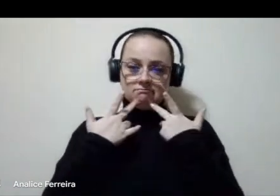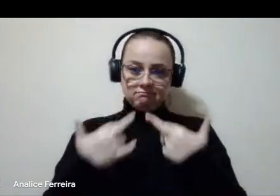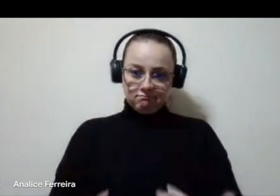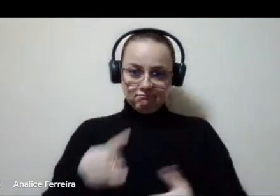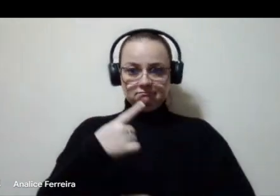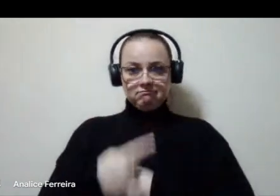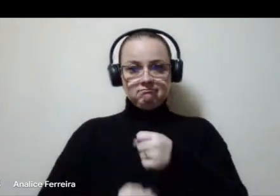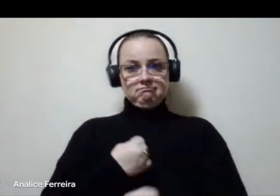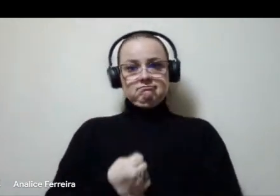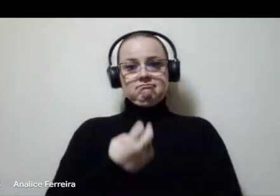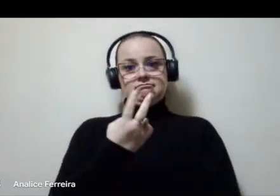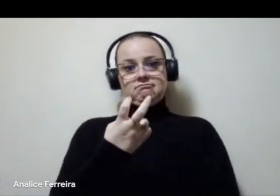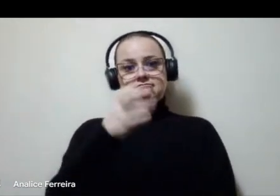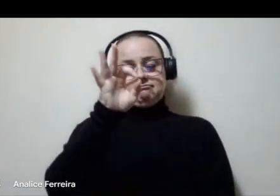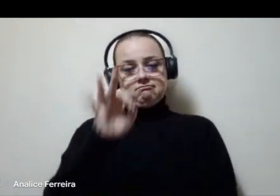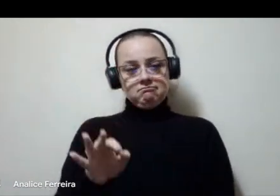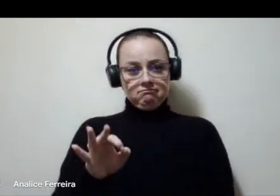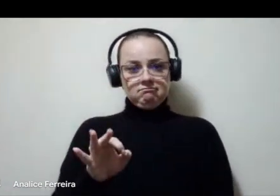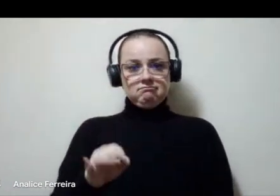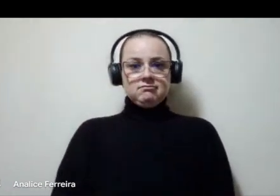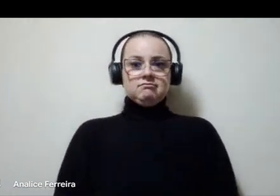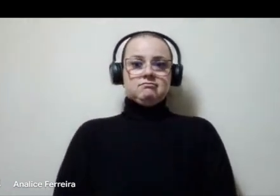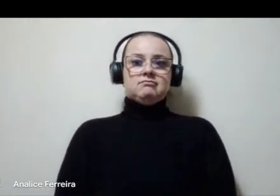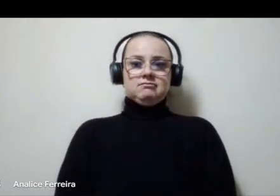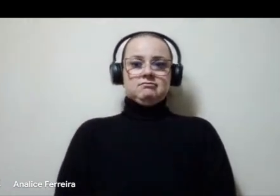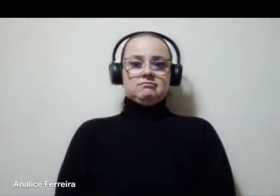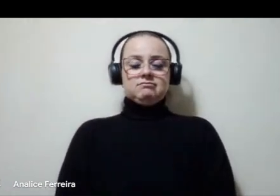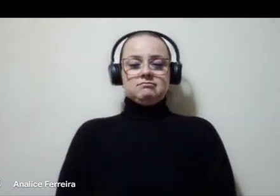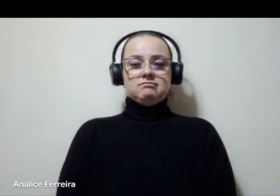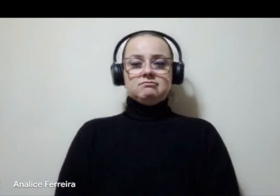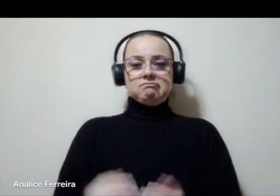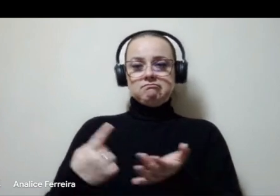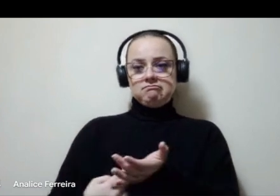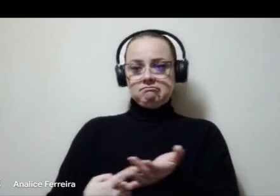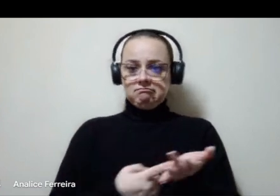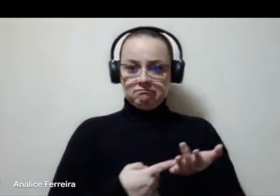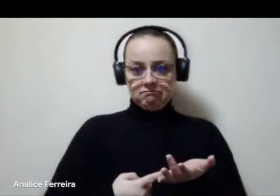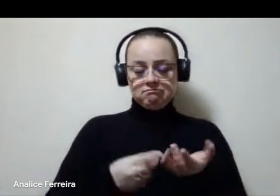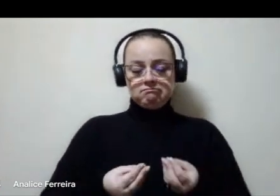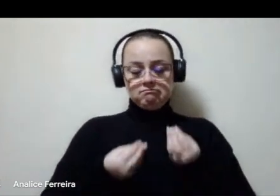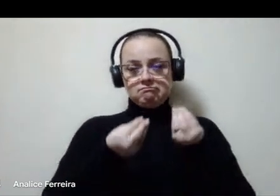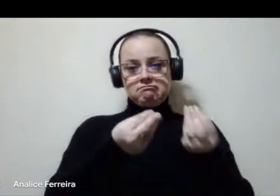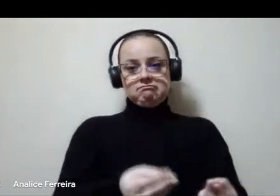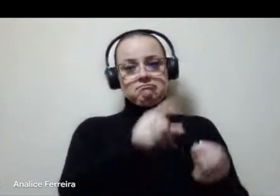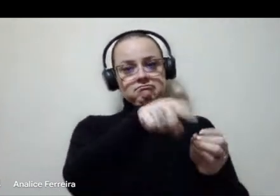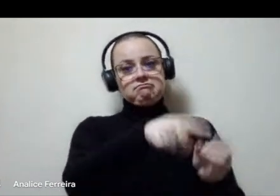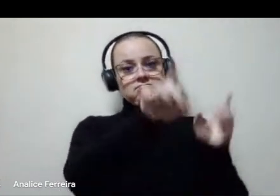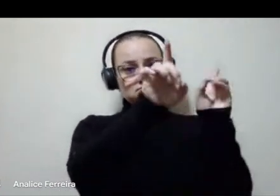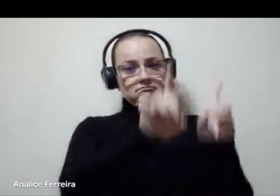% of the resources should be for the participants with deficiencies.